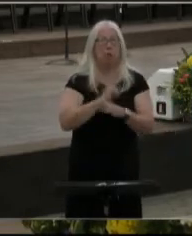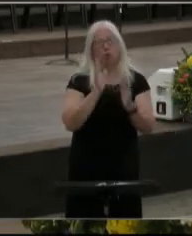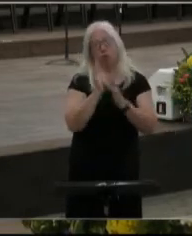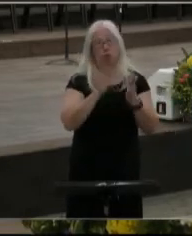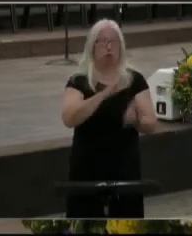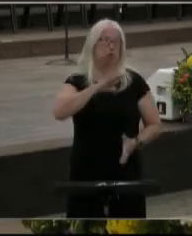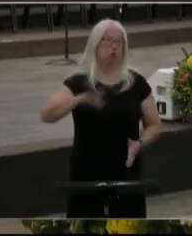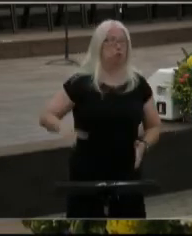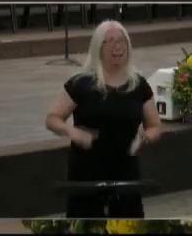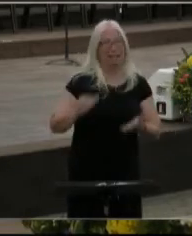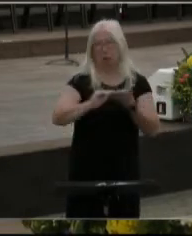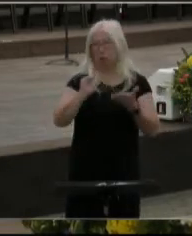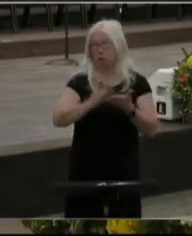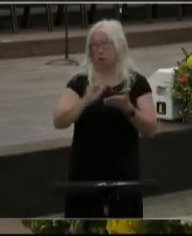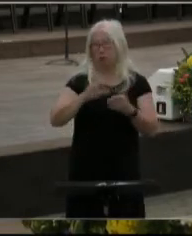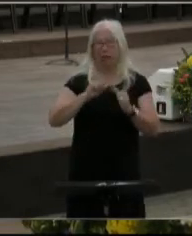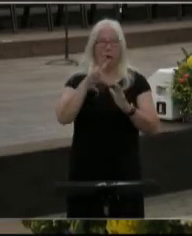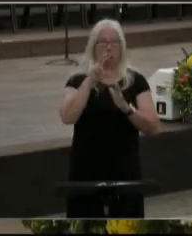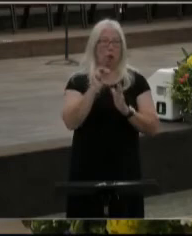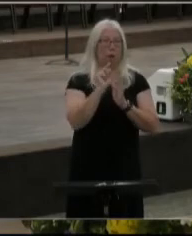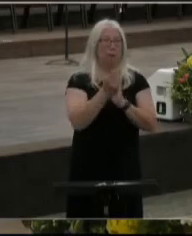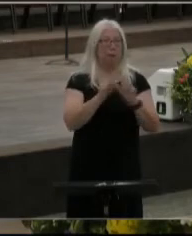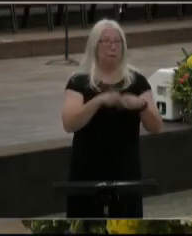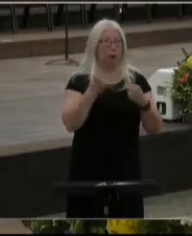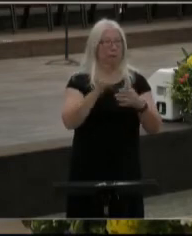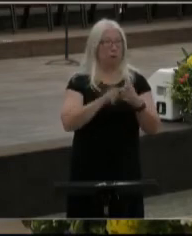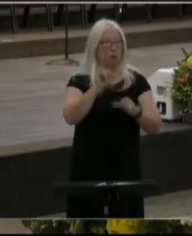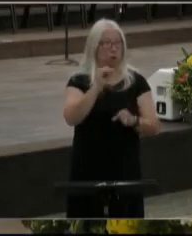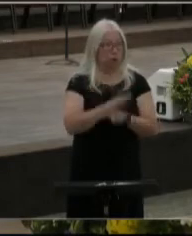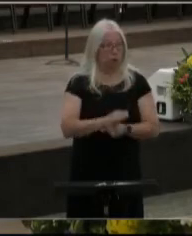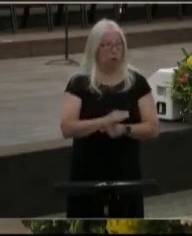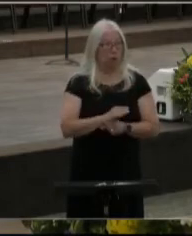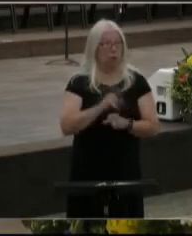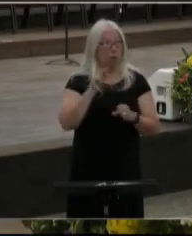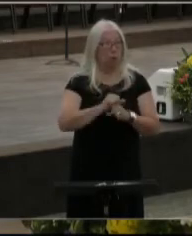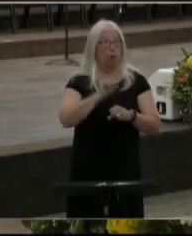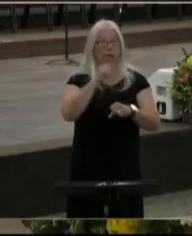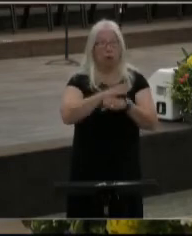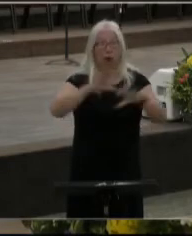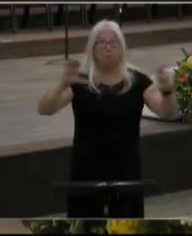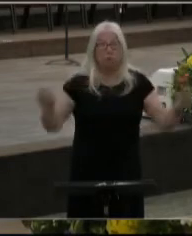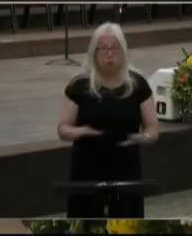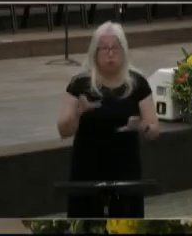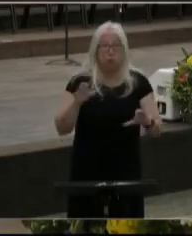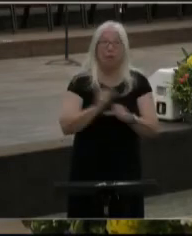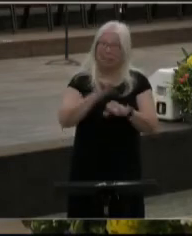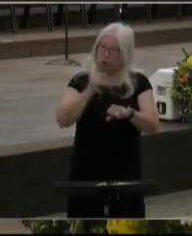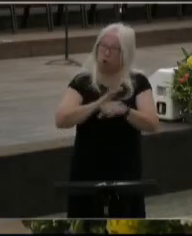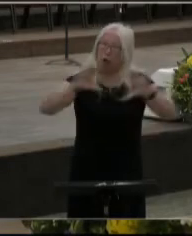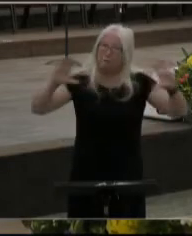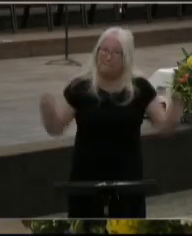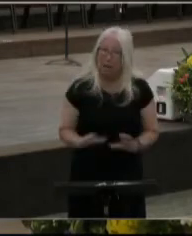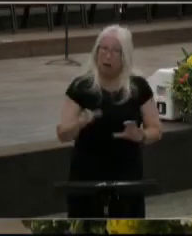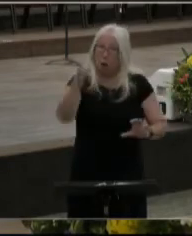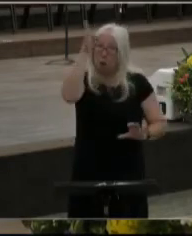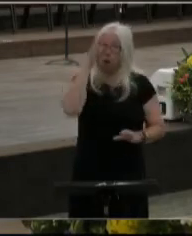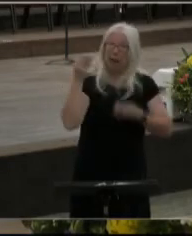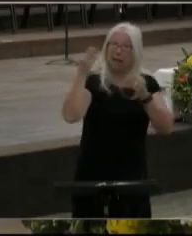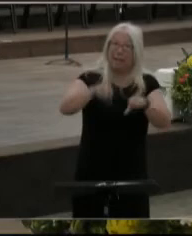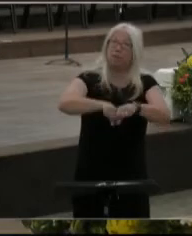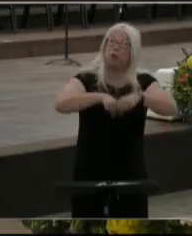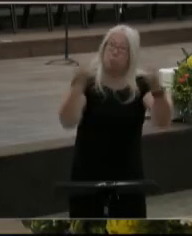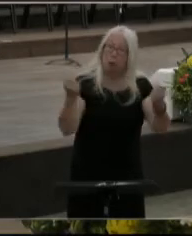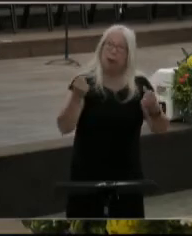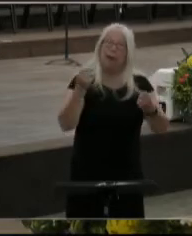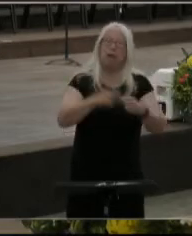Jesus Christ as an excuse for you to take a 30-minute break from doing your job. When you got a job to do, you get your blooming job done. When God gives you a break,